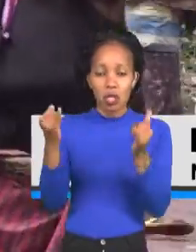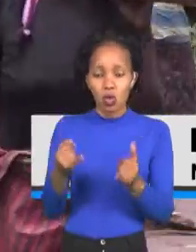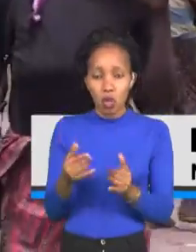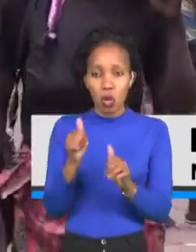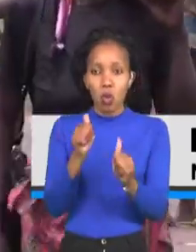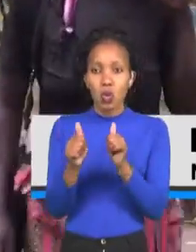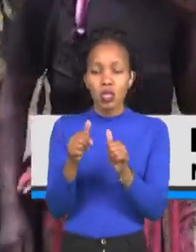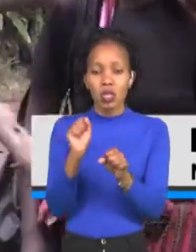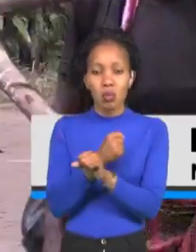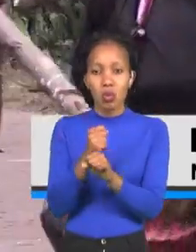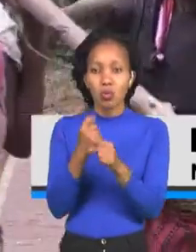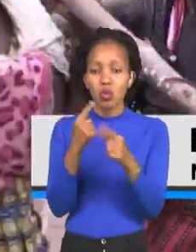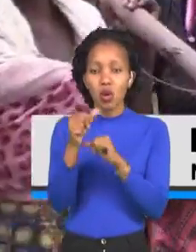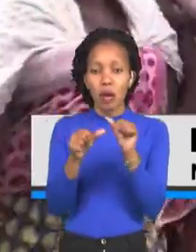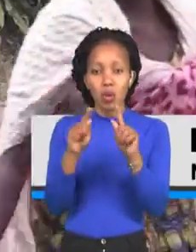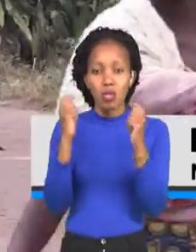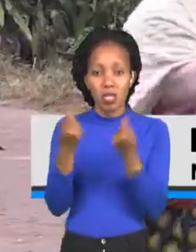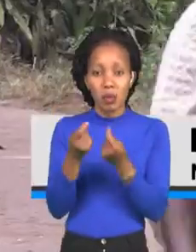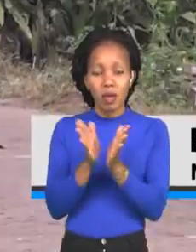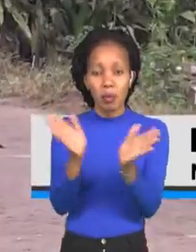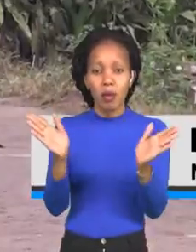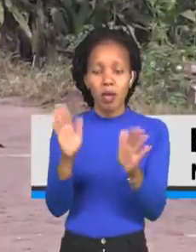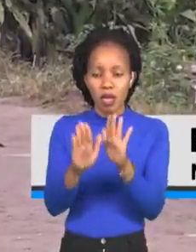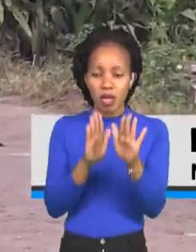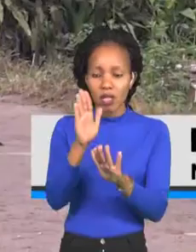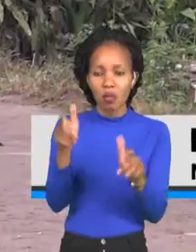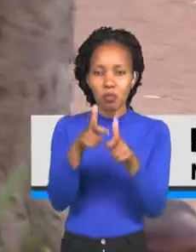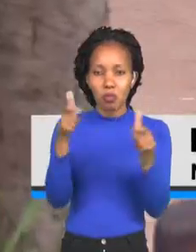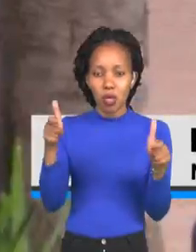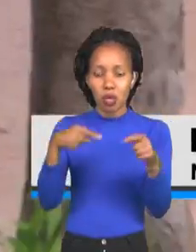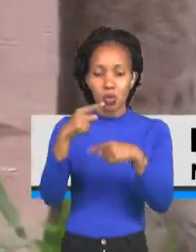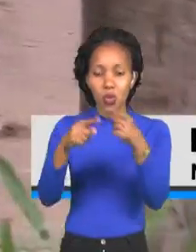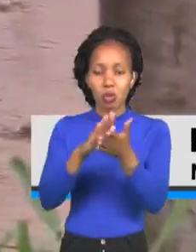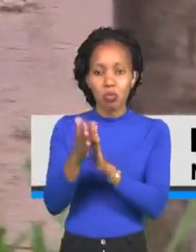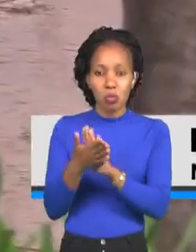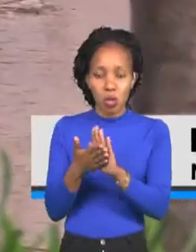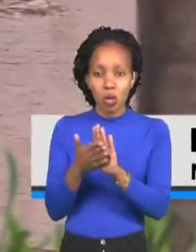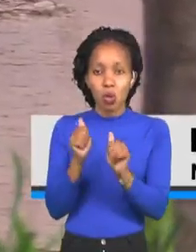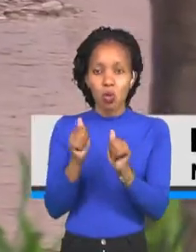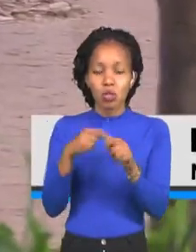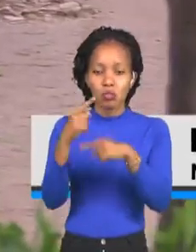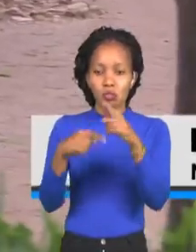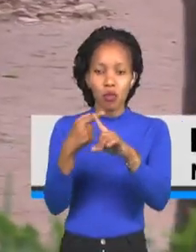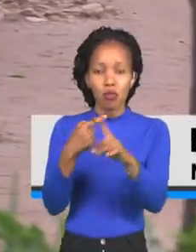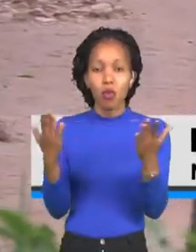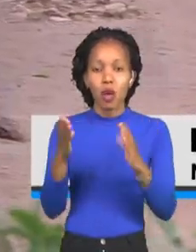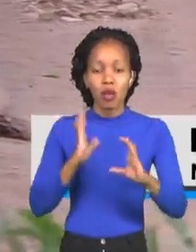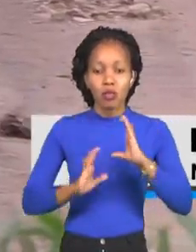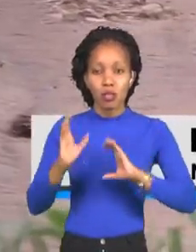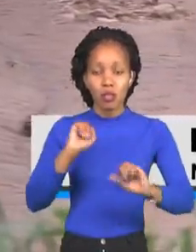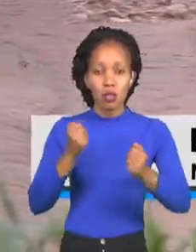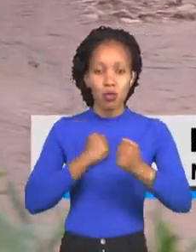the mentioning of ethnicity in public. It is a potential step towards reconciliation, but the real progress will have to come from the citizens of